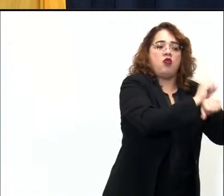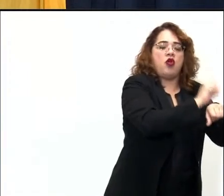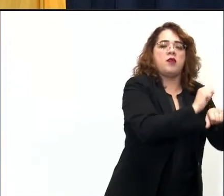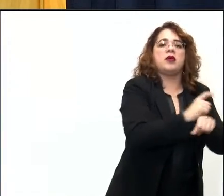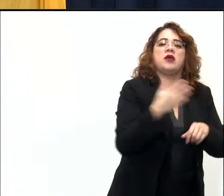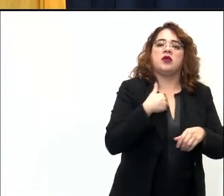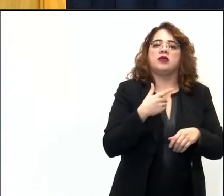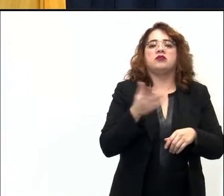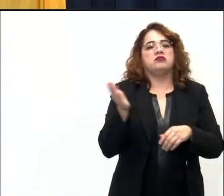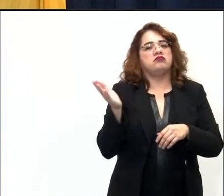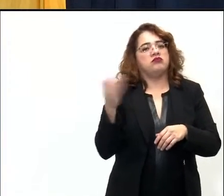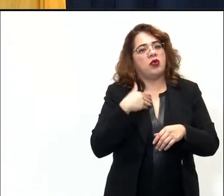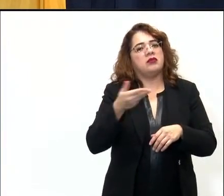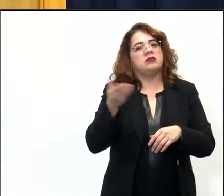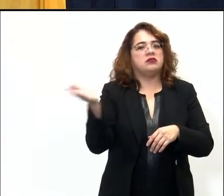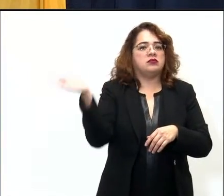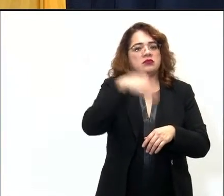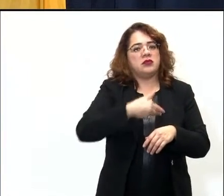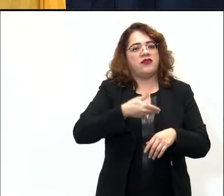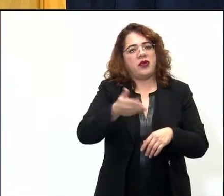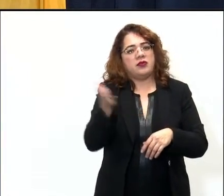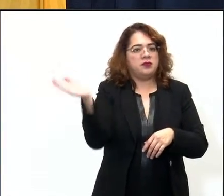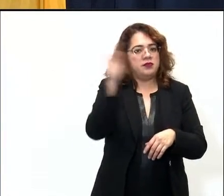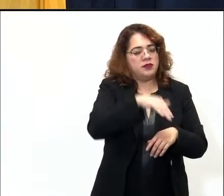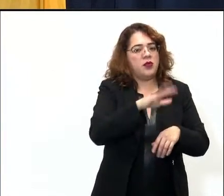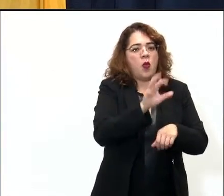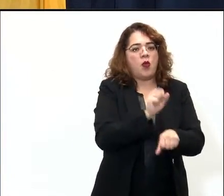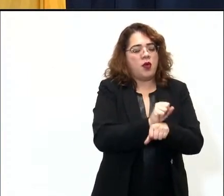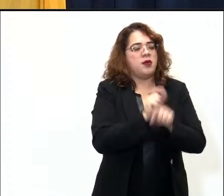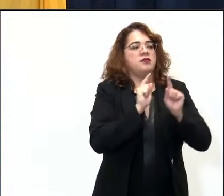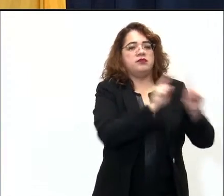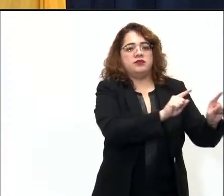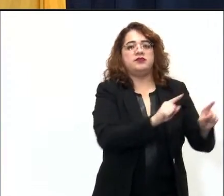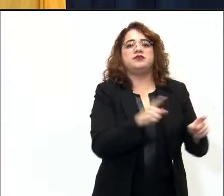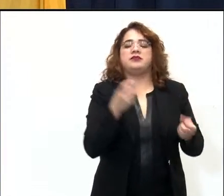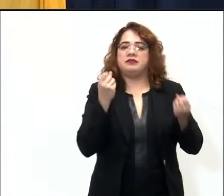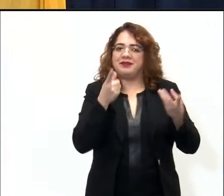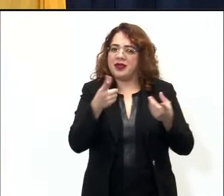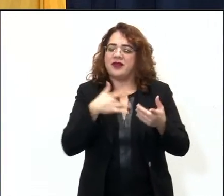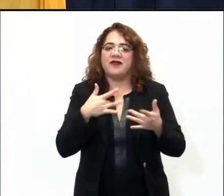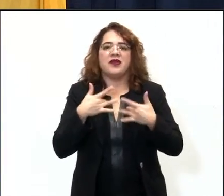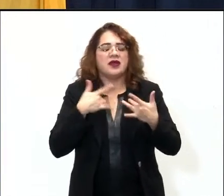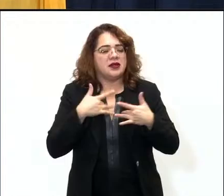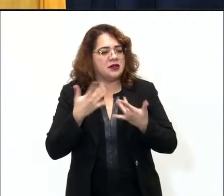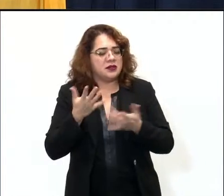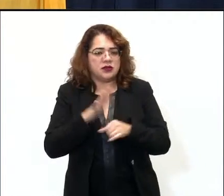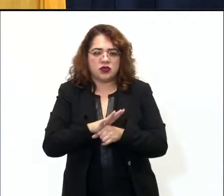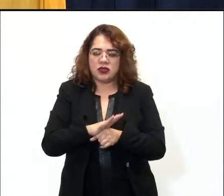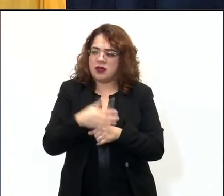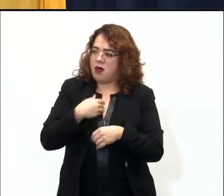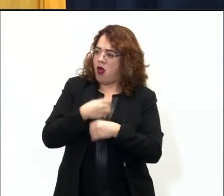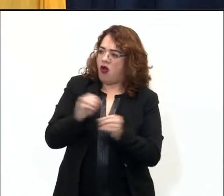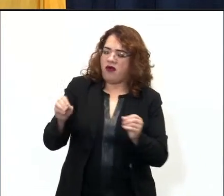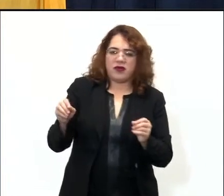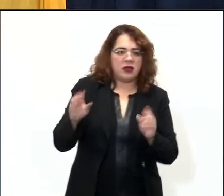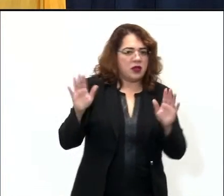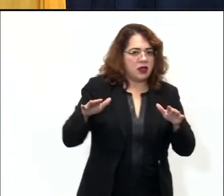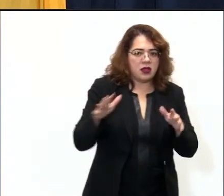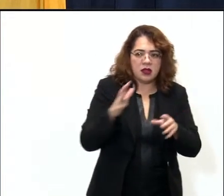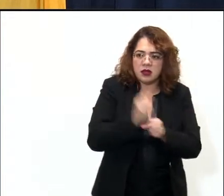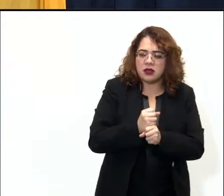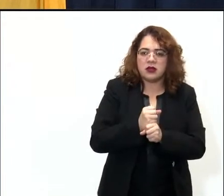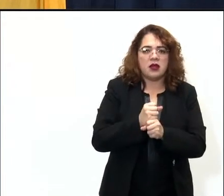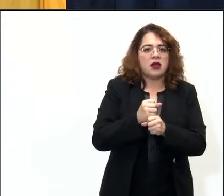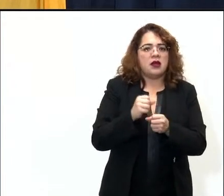you're in Group A, I know a lot of folks have been stressed. You can get a vaccine. It's going to be available to you. Sign up. We're going to get